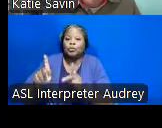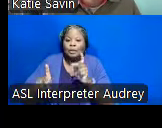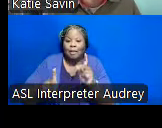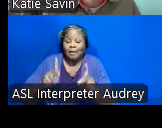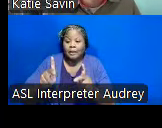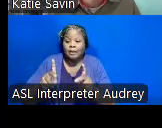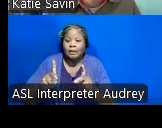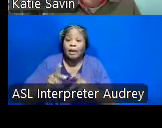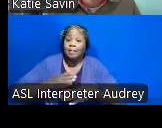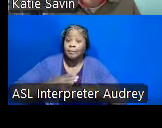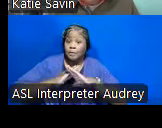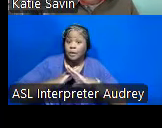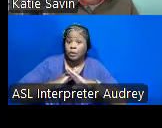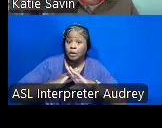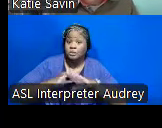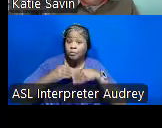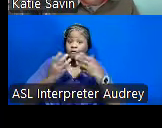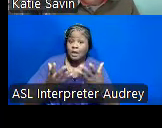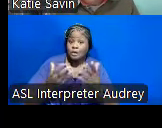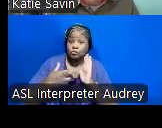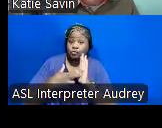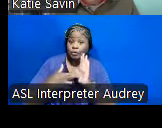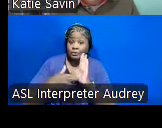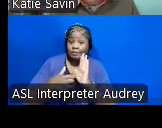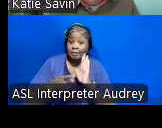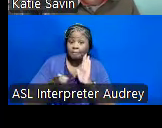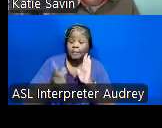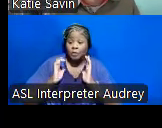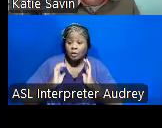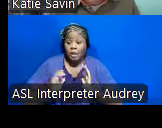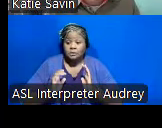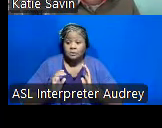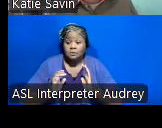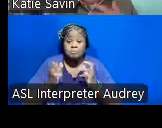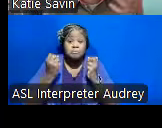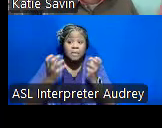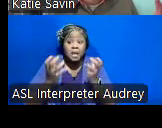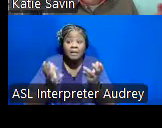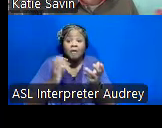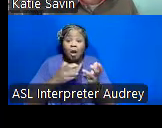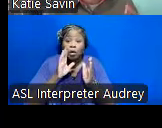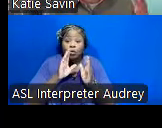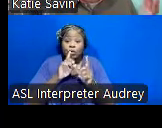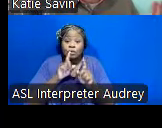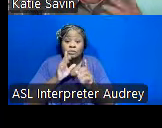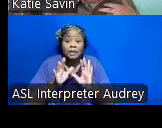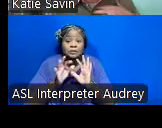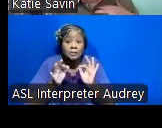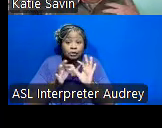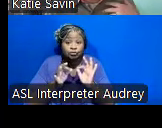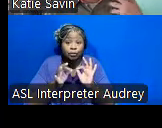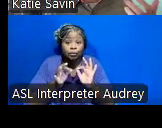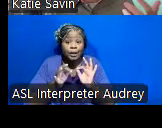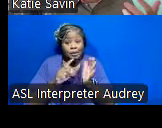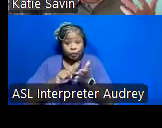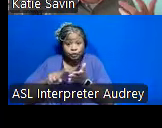And given the barriers that providers had to representing their clients, many of our respondents mentioned, and we as